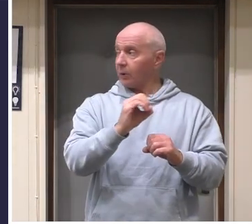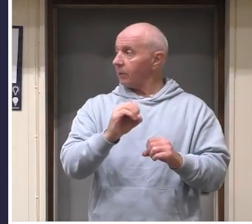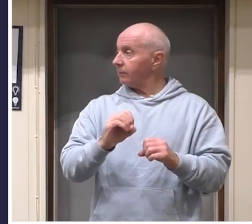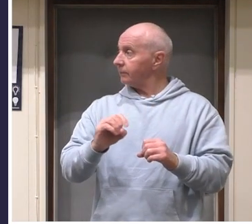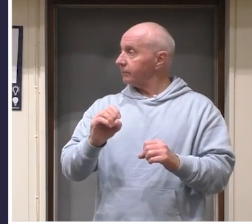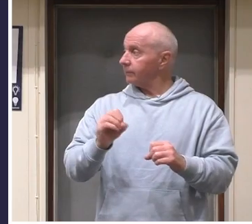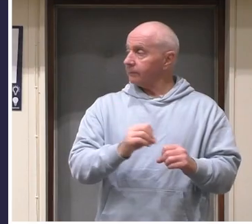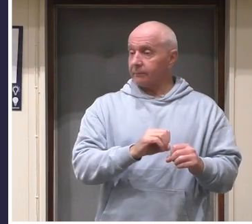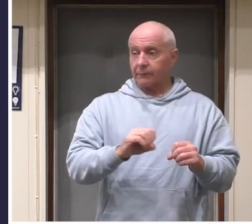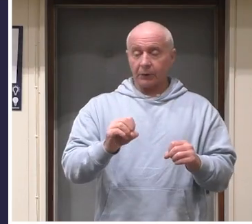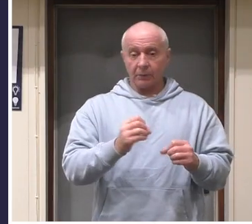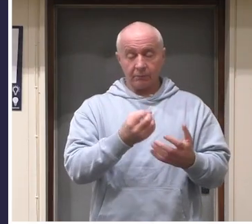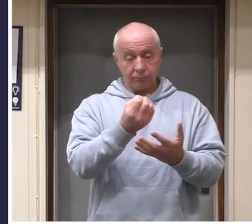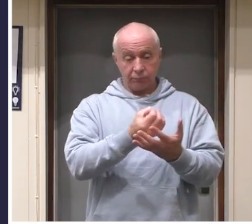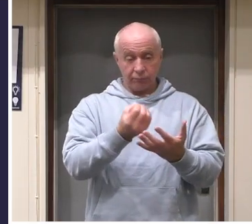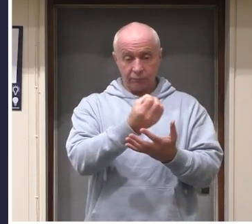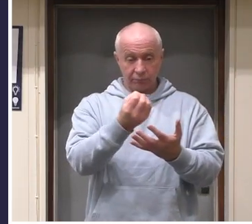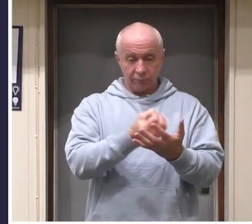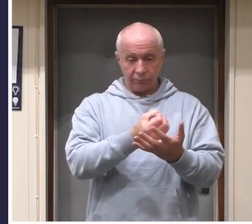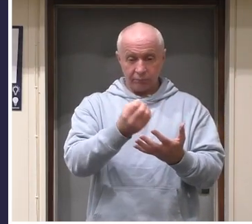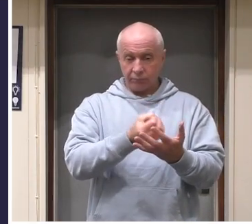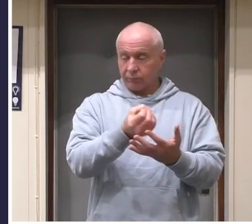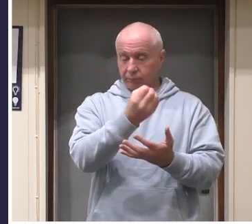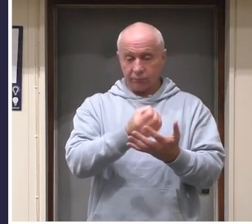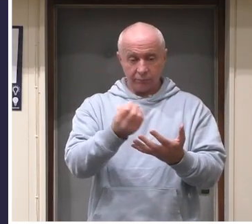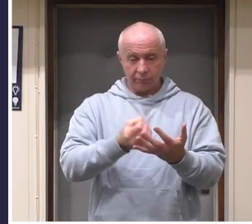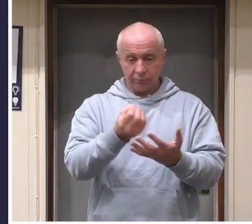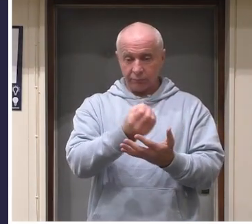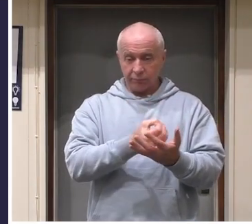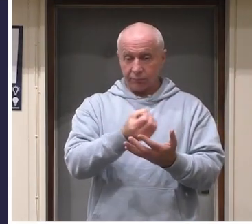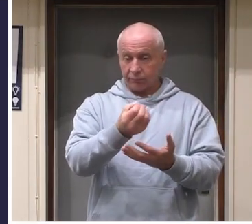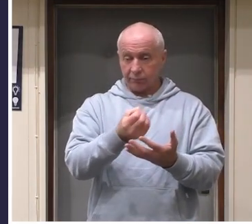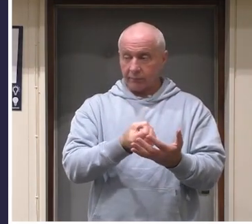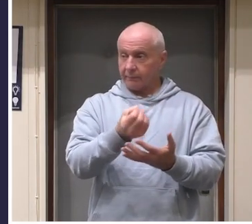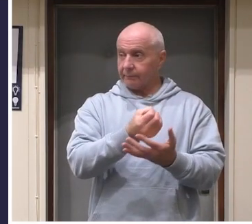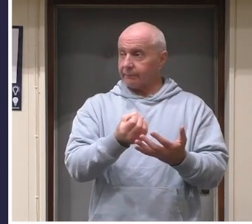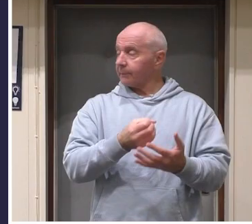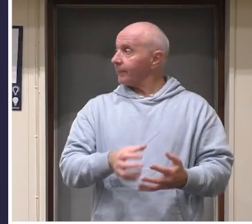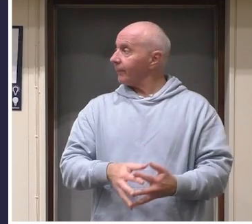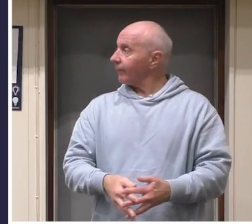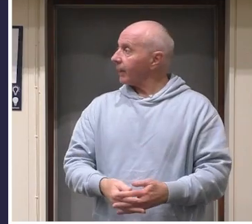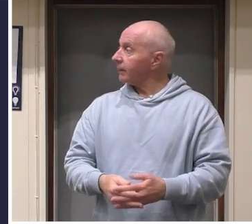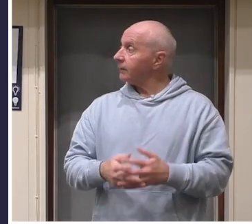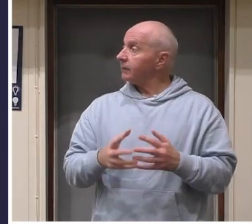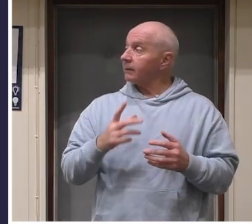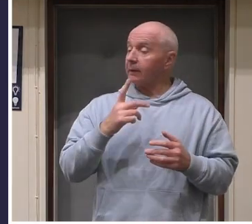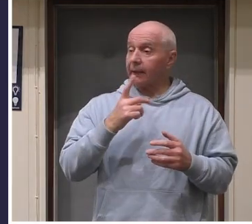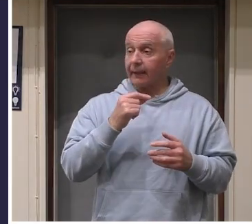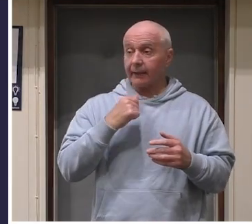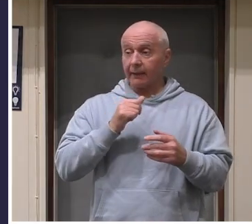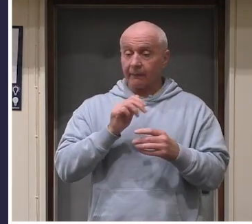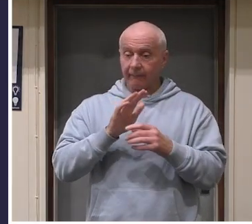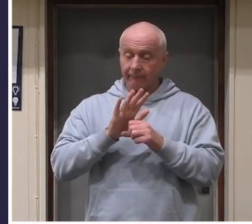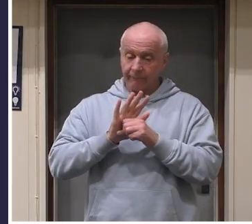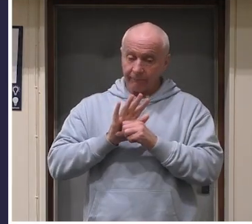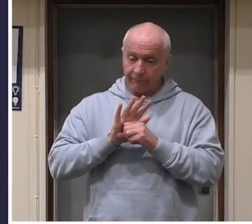a continuous variable. Its motion is not either here or there. It's actually moving in all of these places. But can I now force it